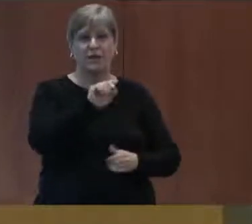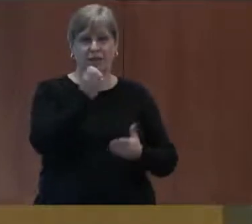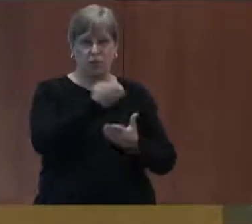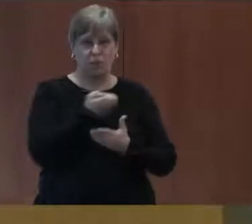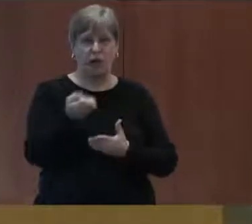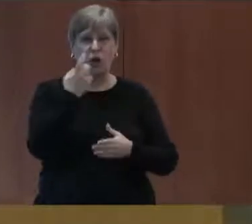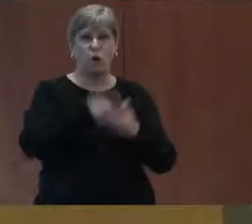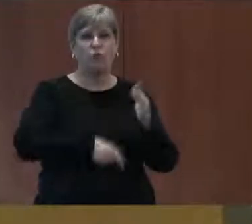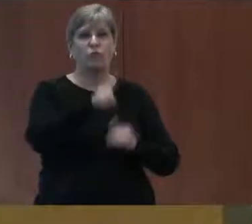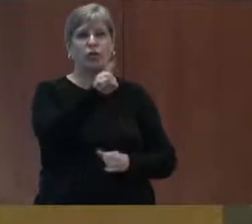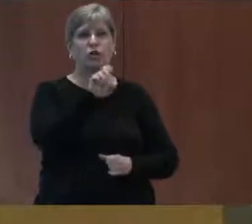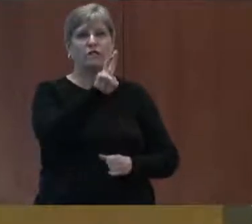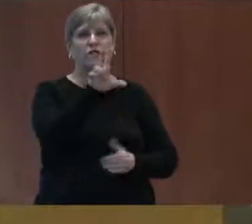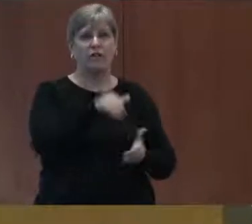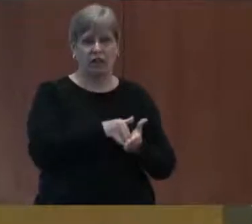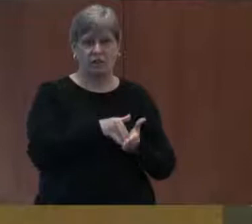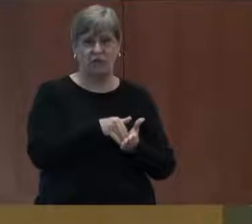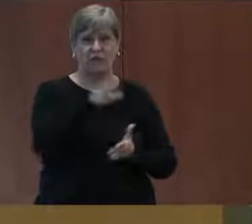of